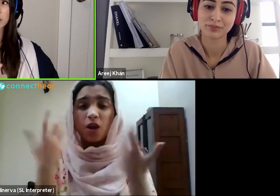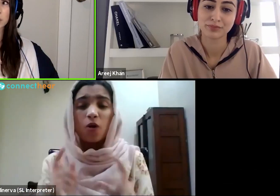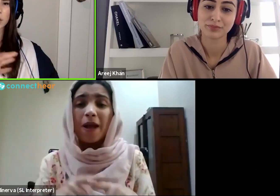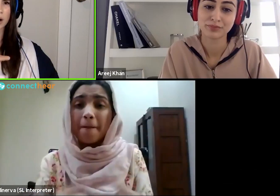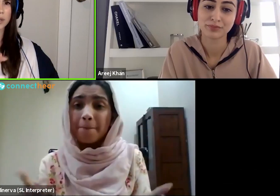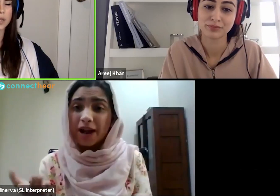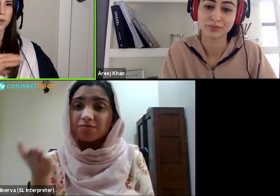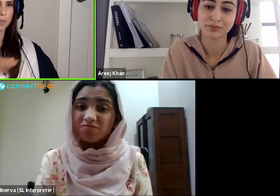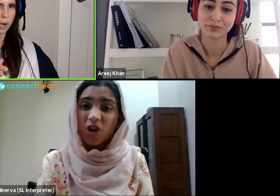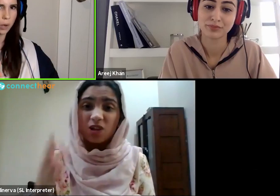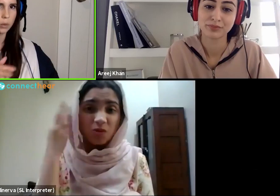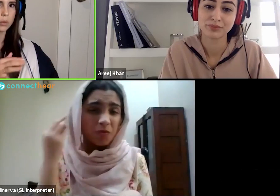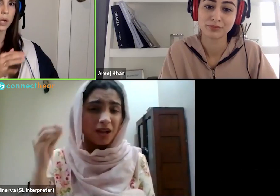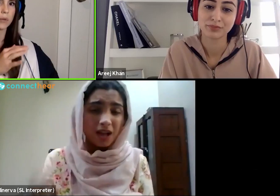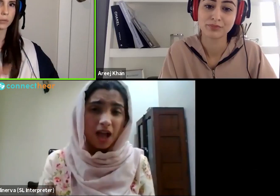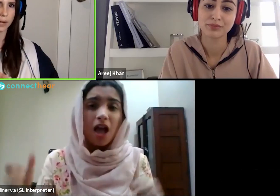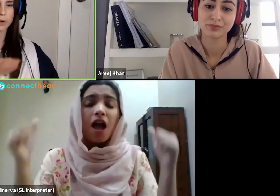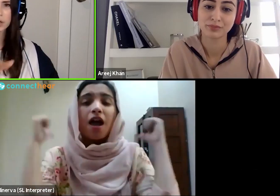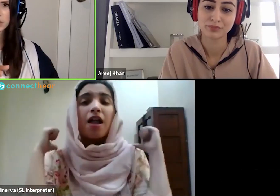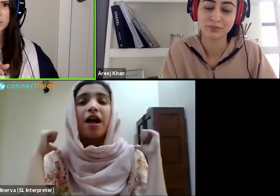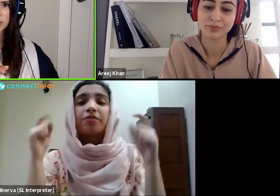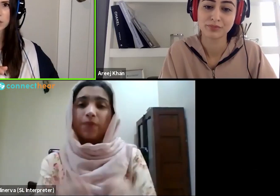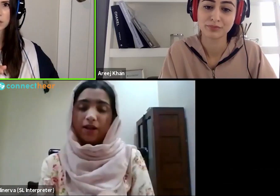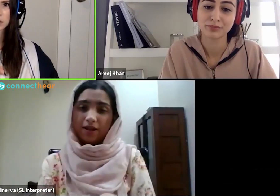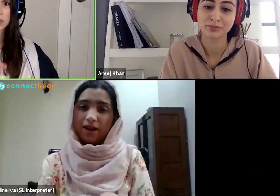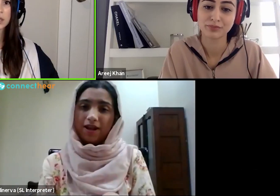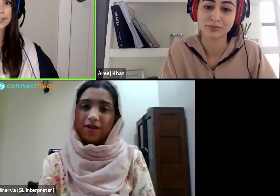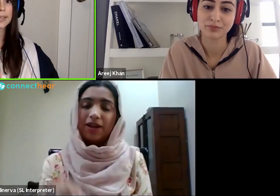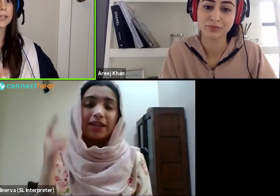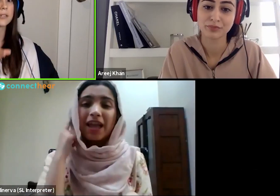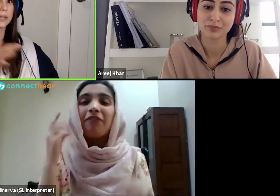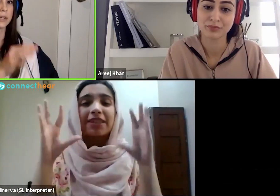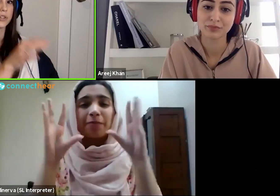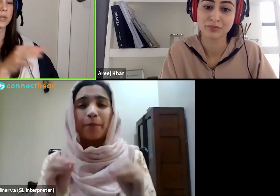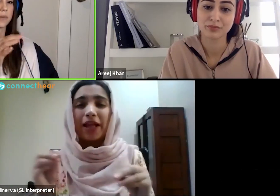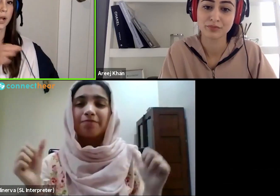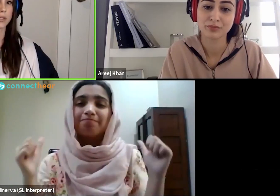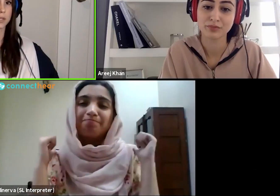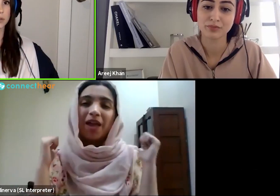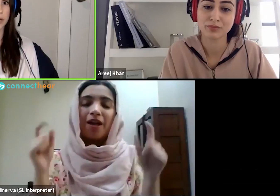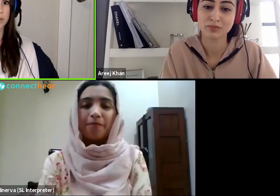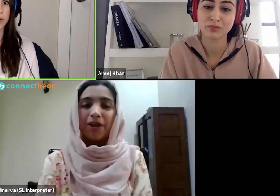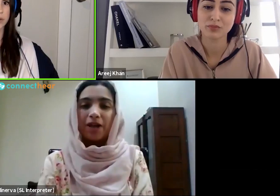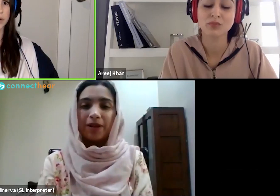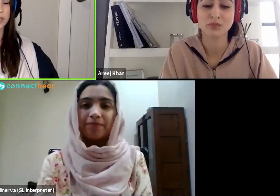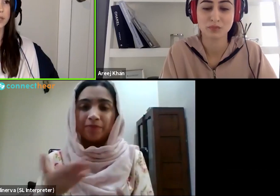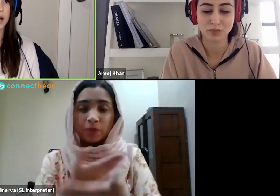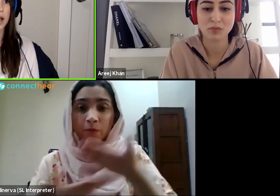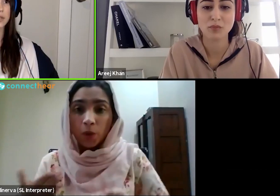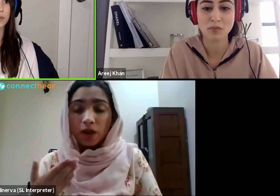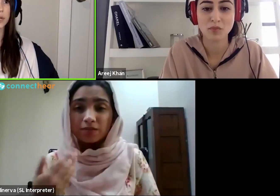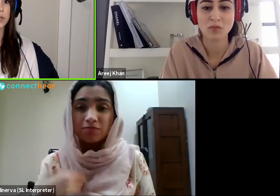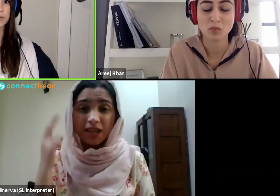is regardless of your mode of language and communication, it takes energy for us to use that communication. It's